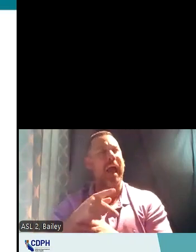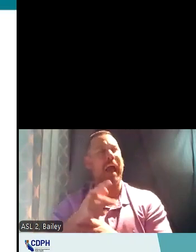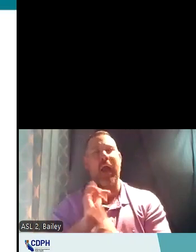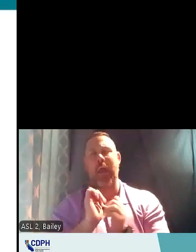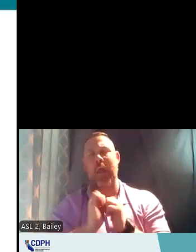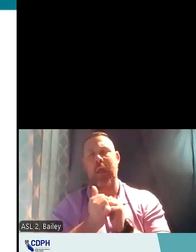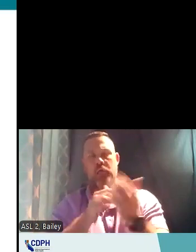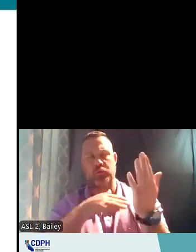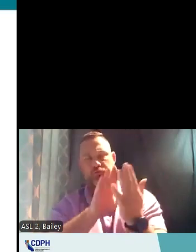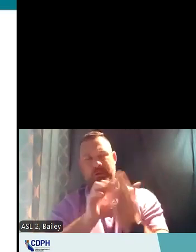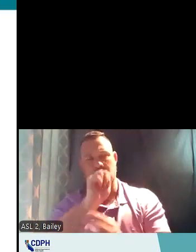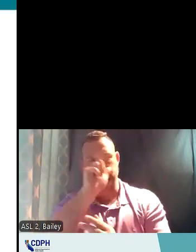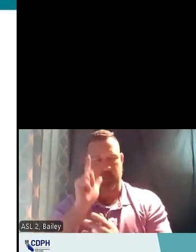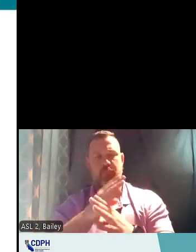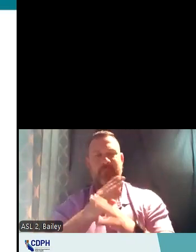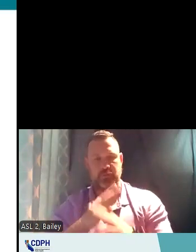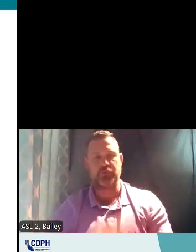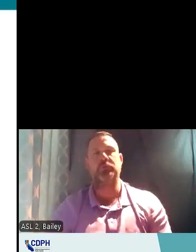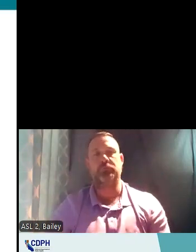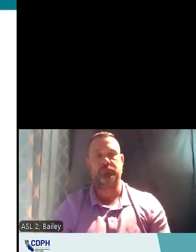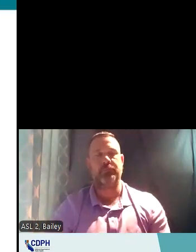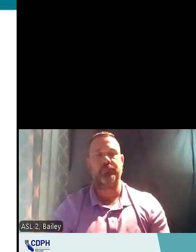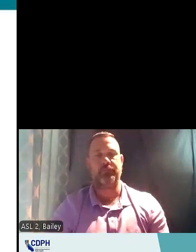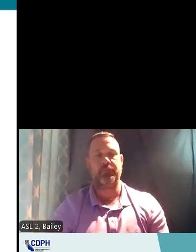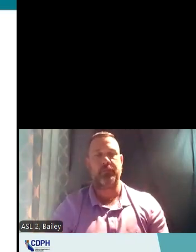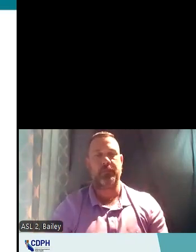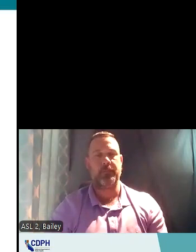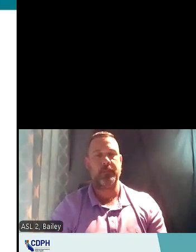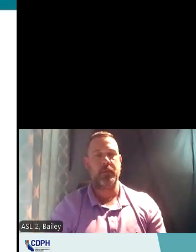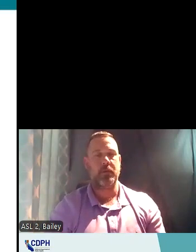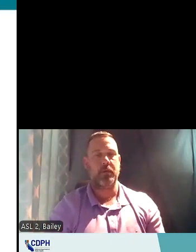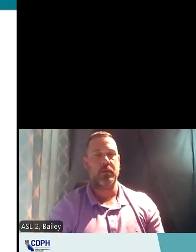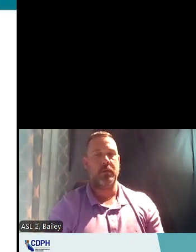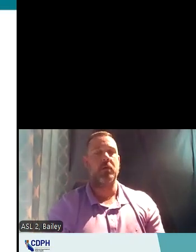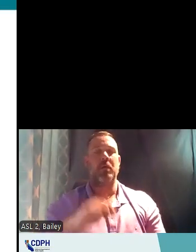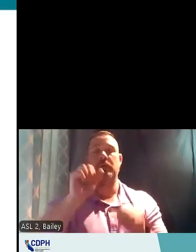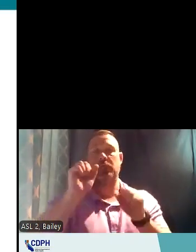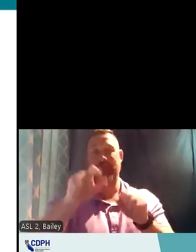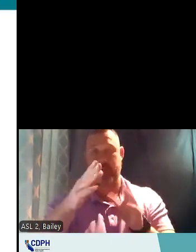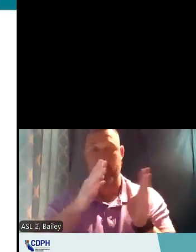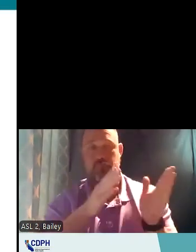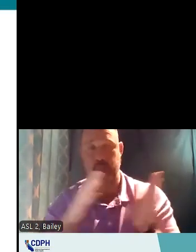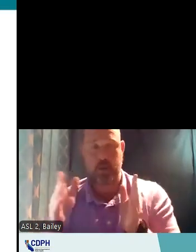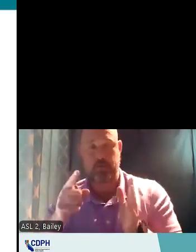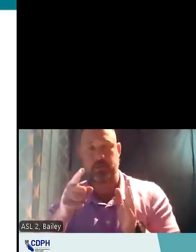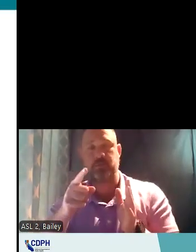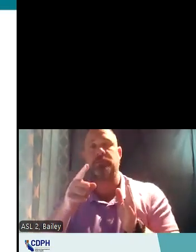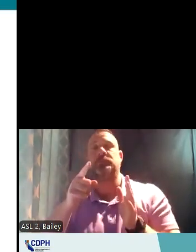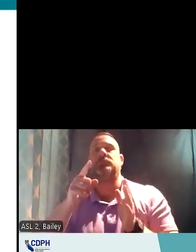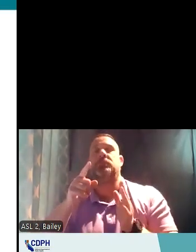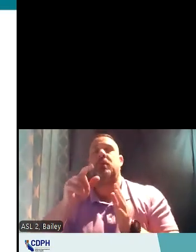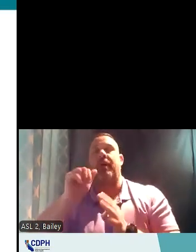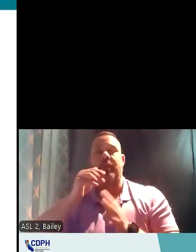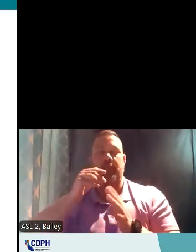address Alzheimer's disease prevention, and it could be found in the Alzheimer's Prevention, Preparedness, and the Path Forward